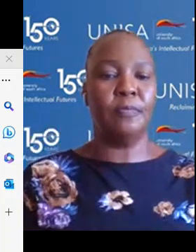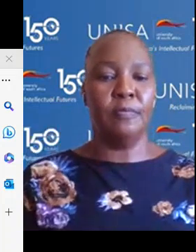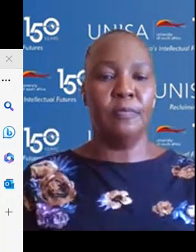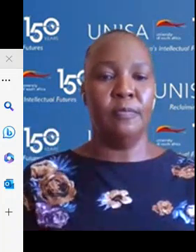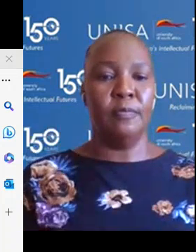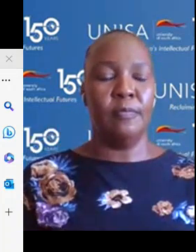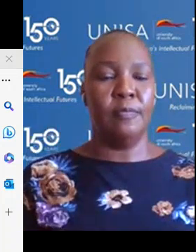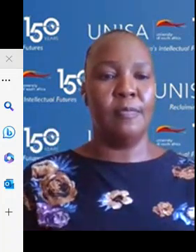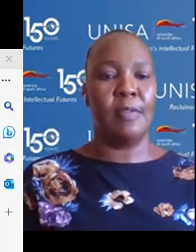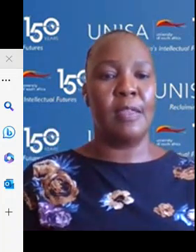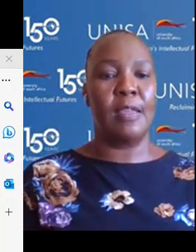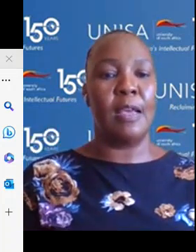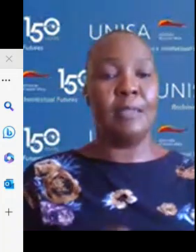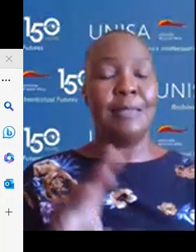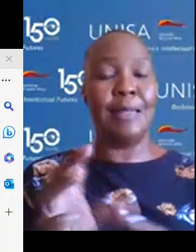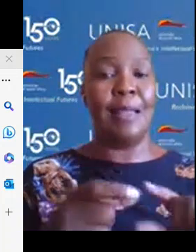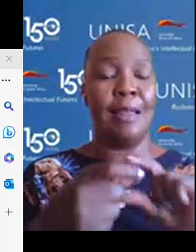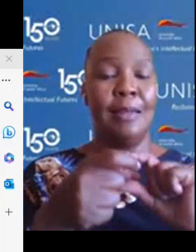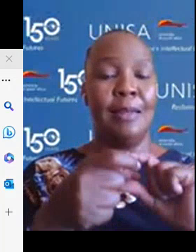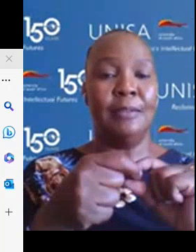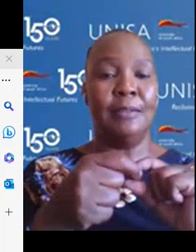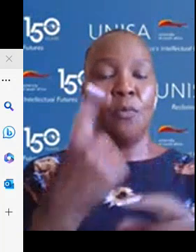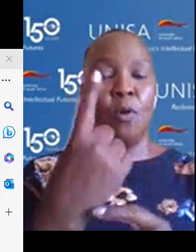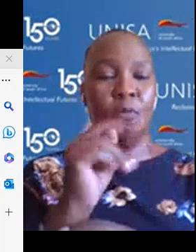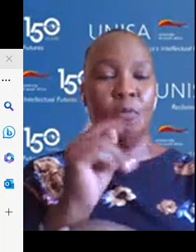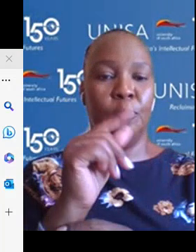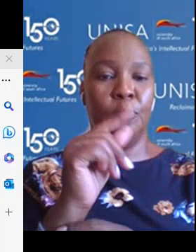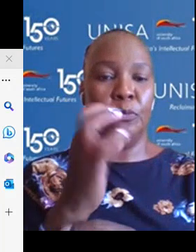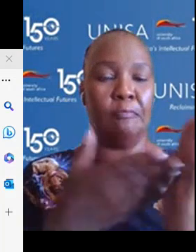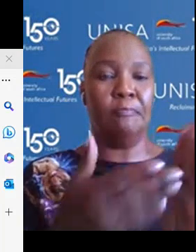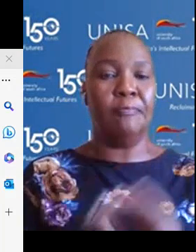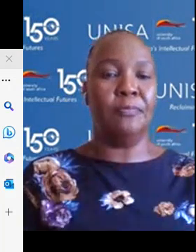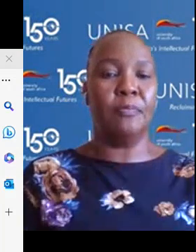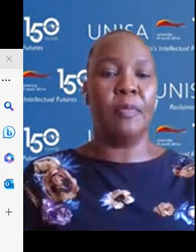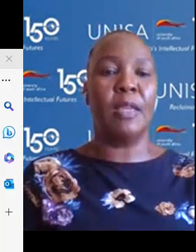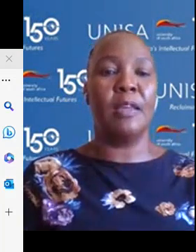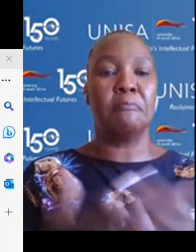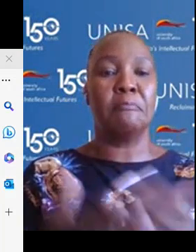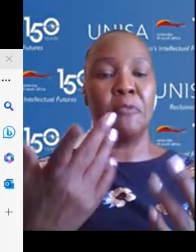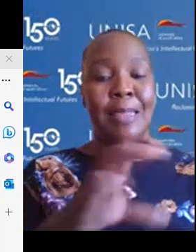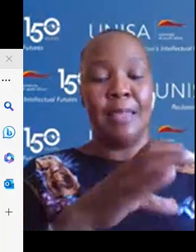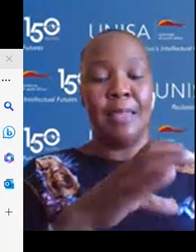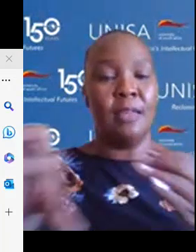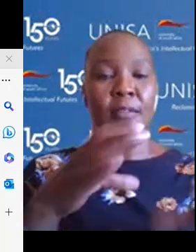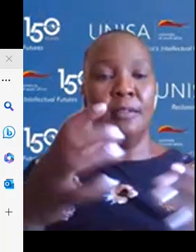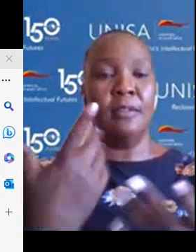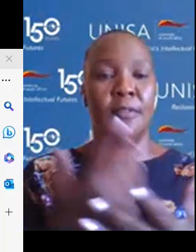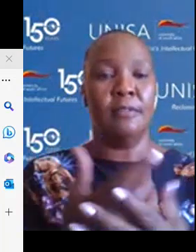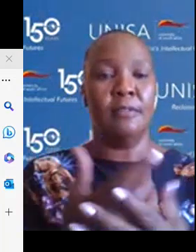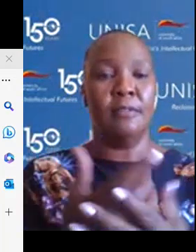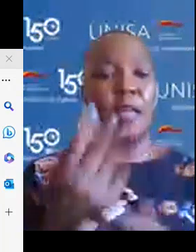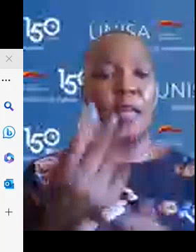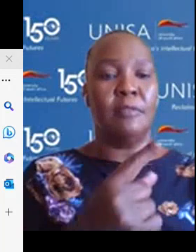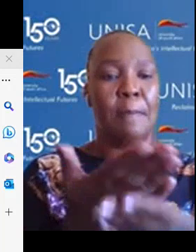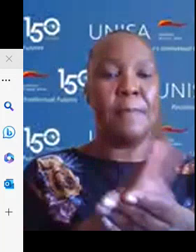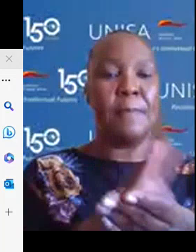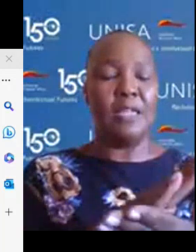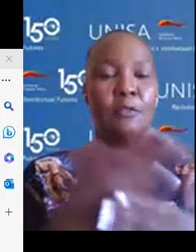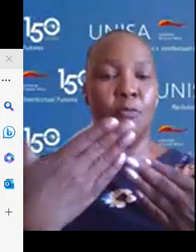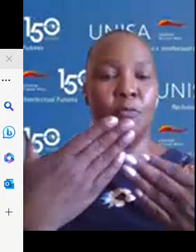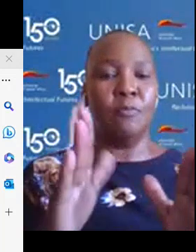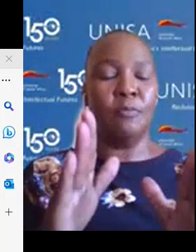I'm just pasting the link there, create a OneNote. So for this activity, you should then have this page open